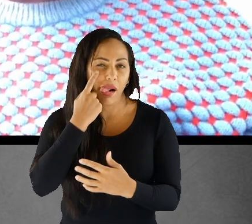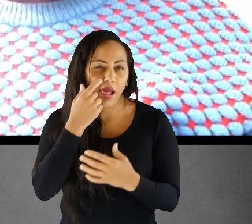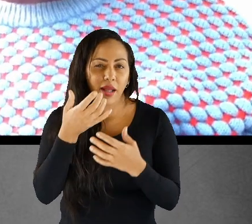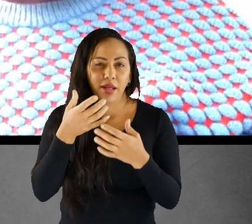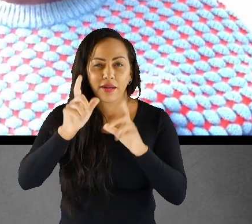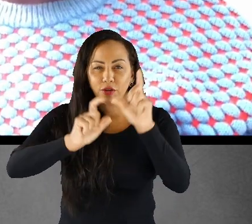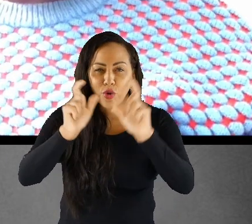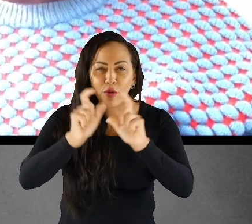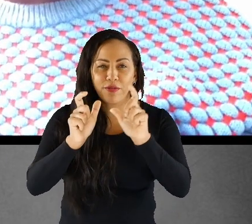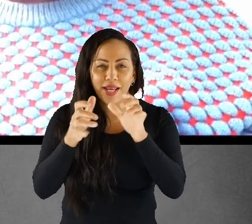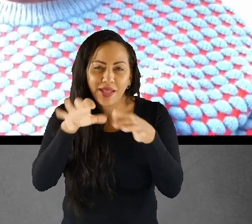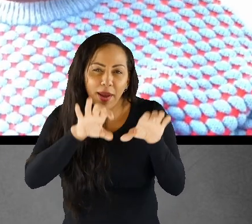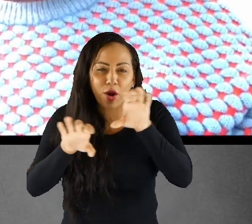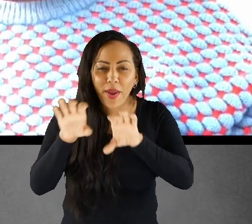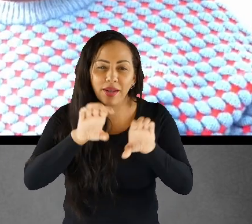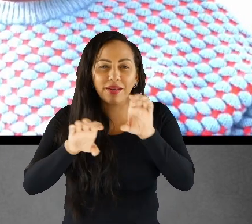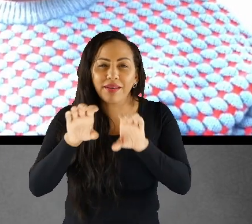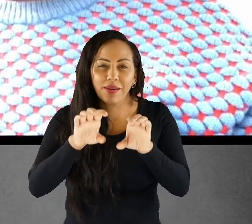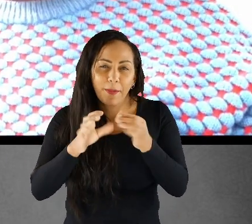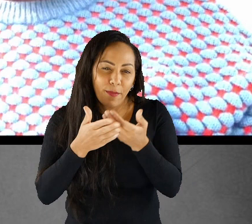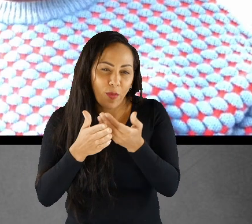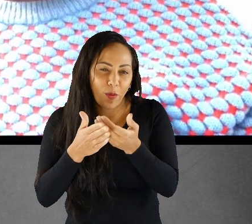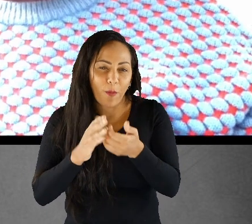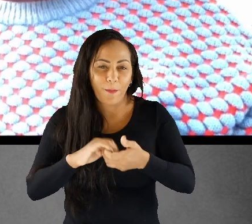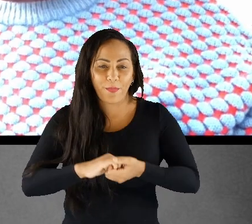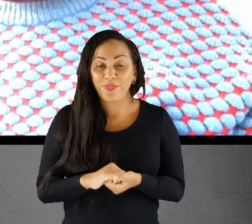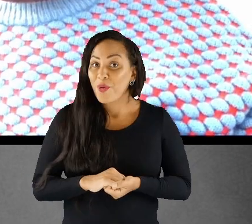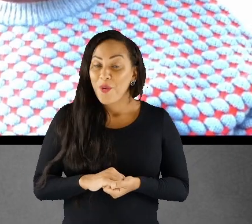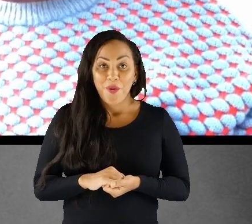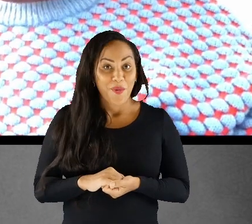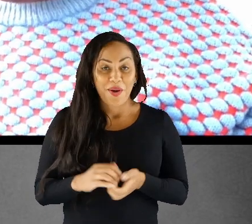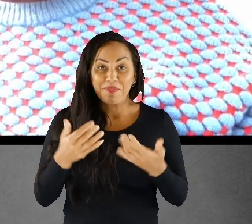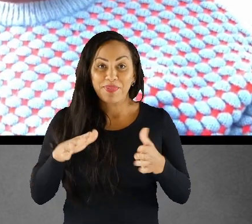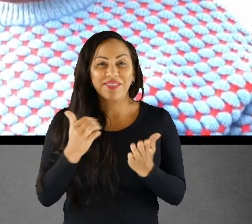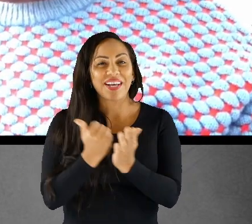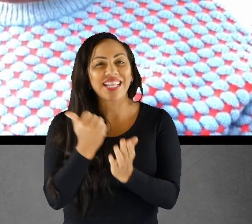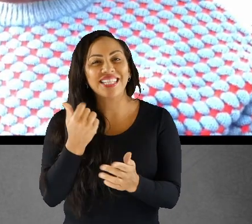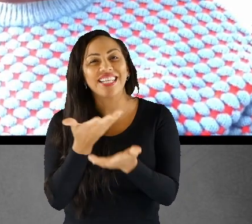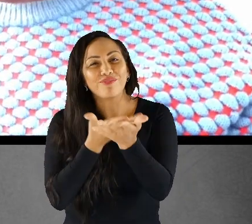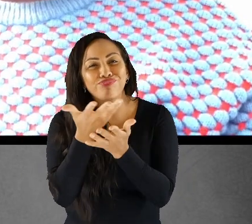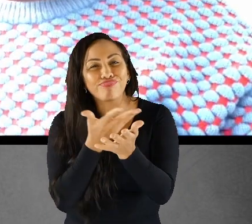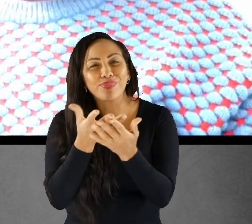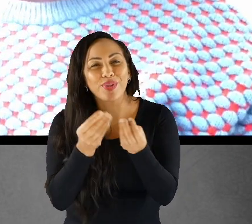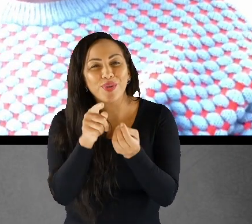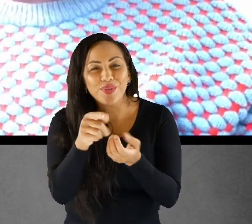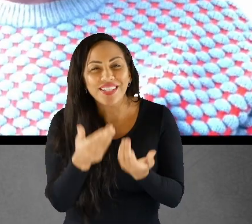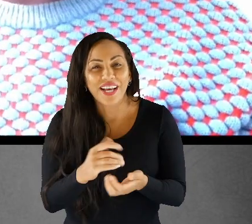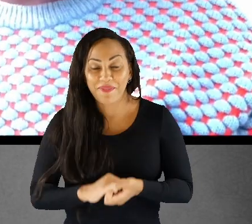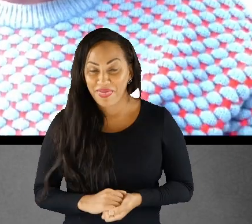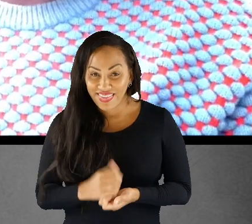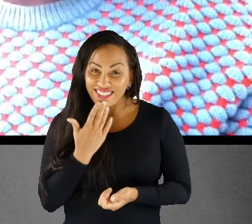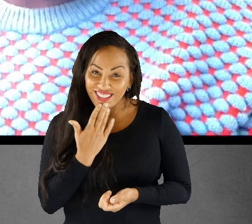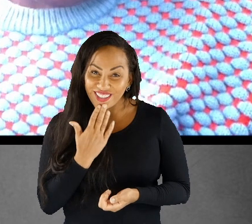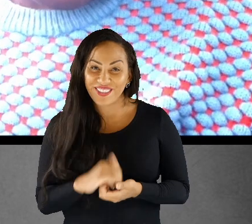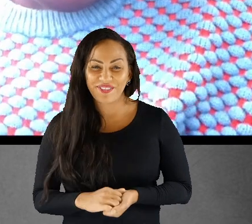with photography. Yeah, well, it's been fantastic speaking to you today. Yeah, thank you. All